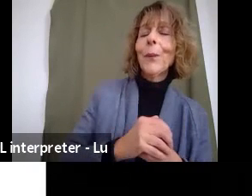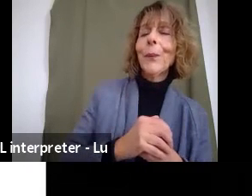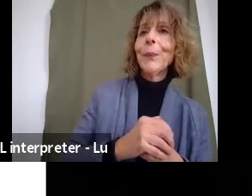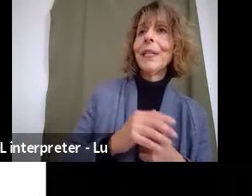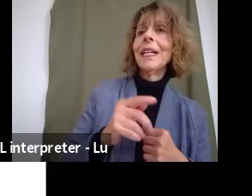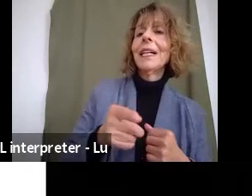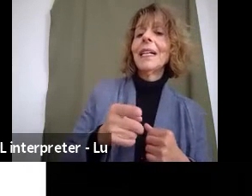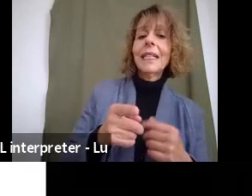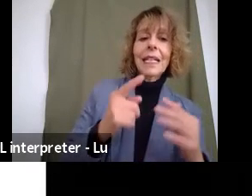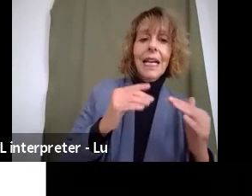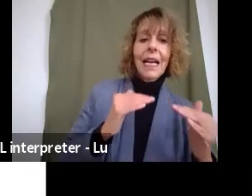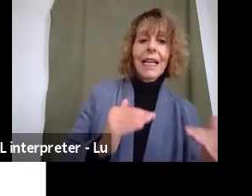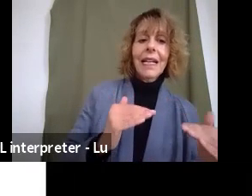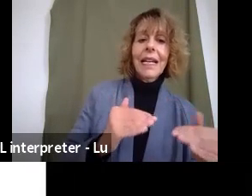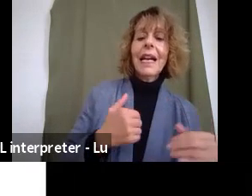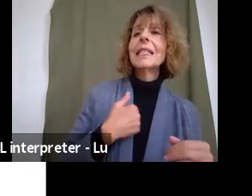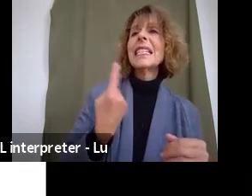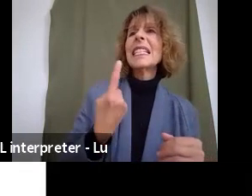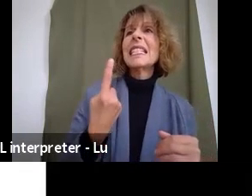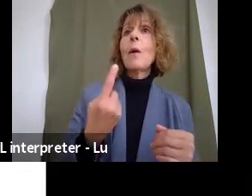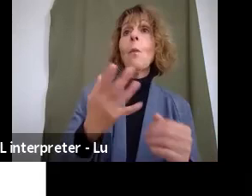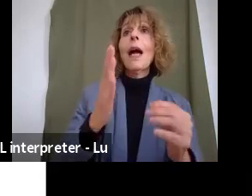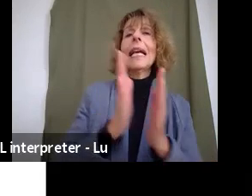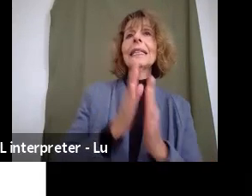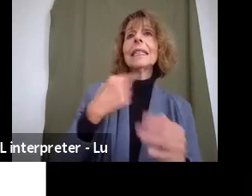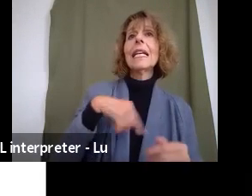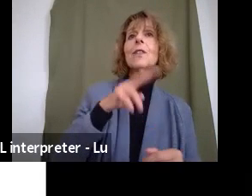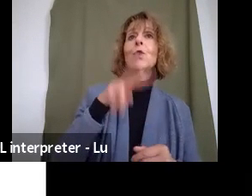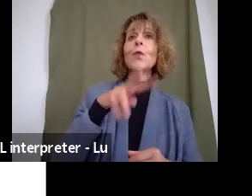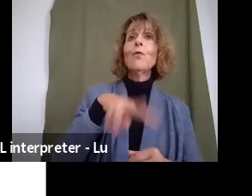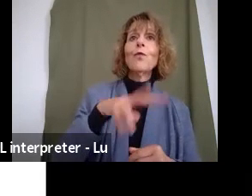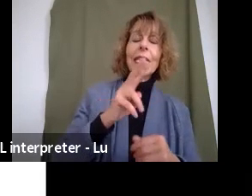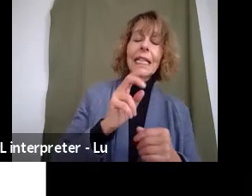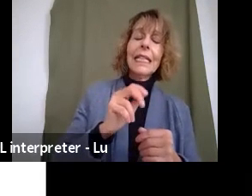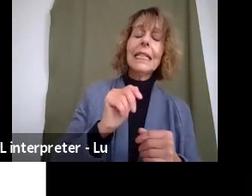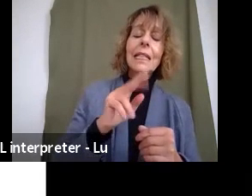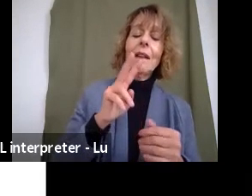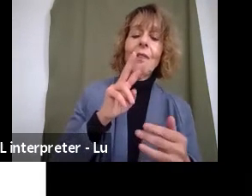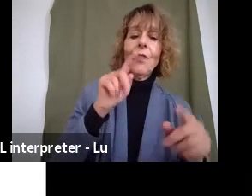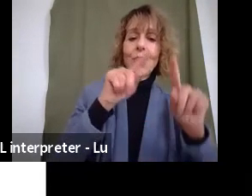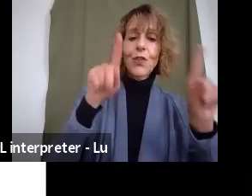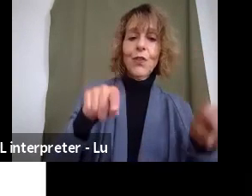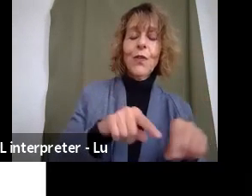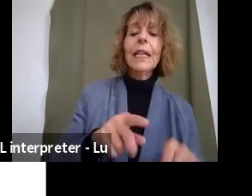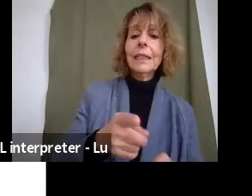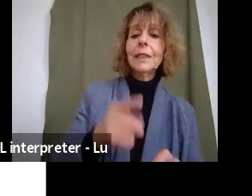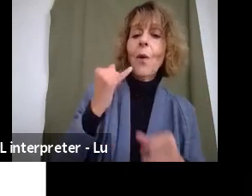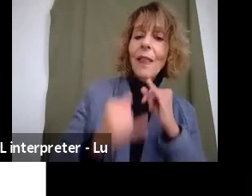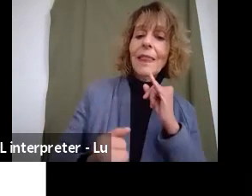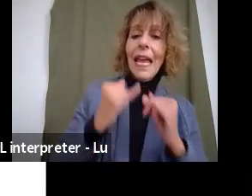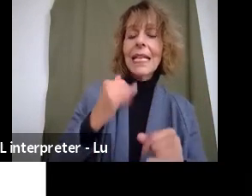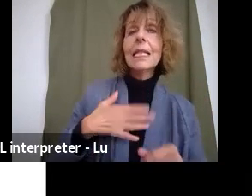last screen is contact us with any questions, thank you. And then Stacy Hart, New England ADA Center,